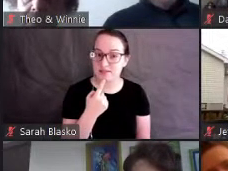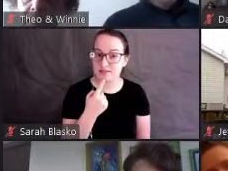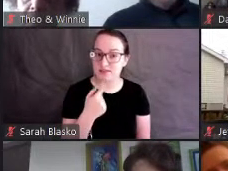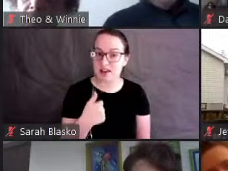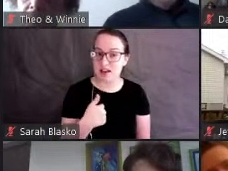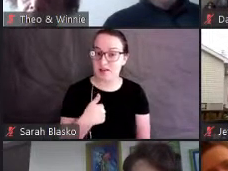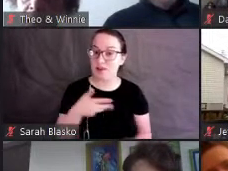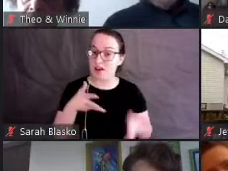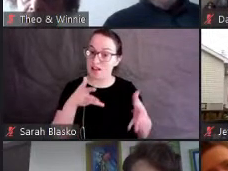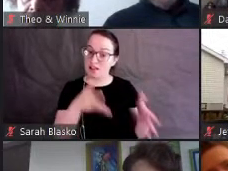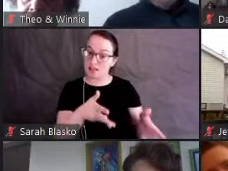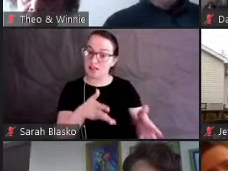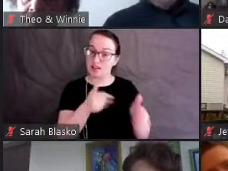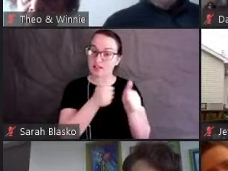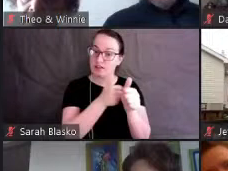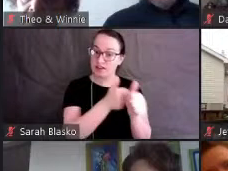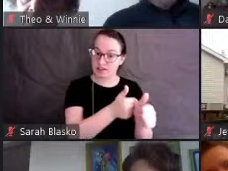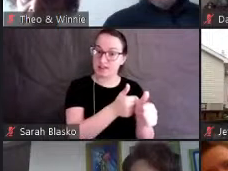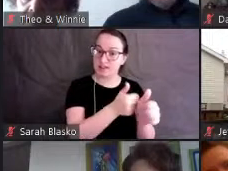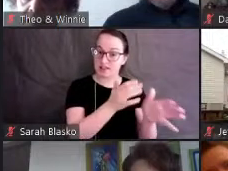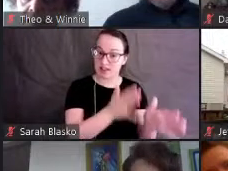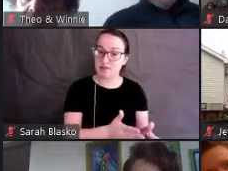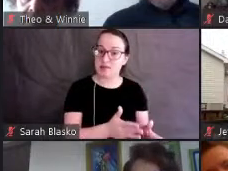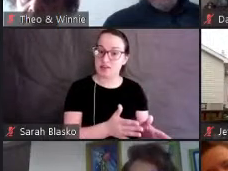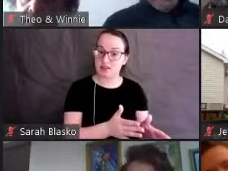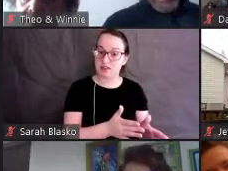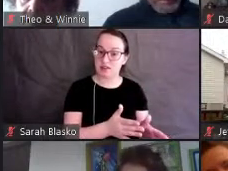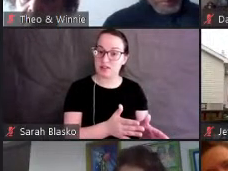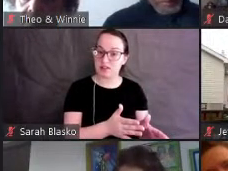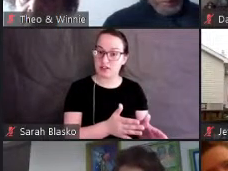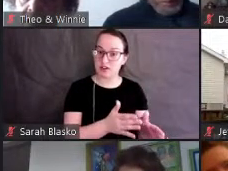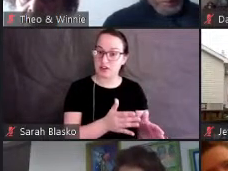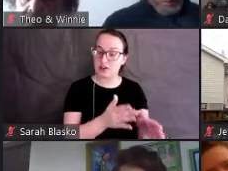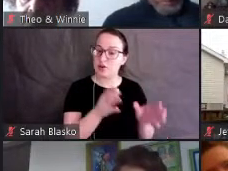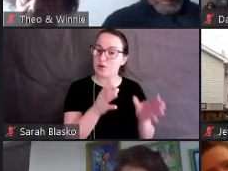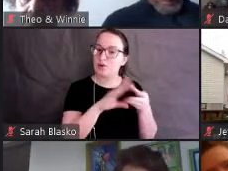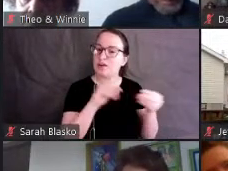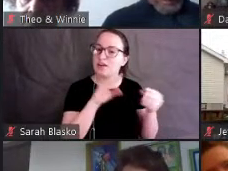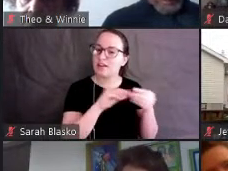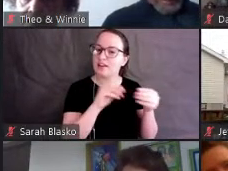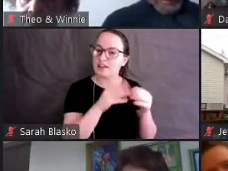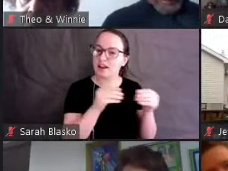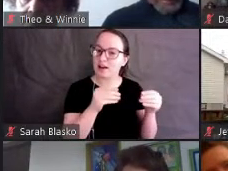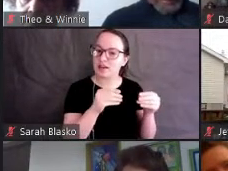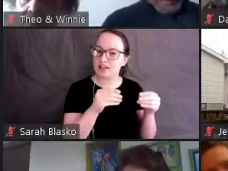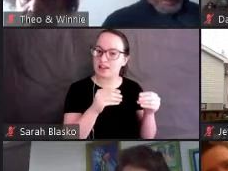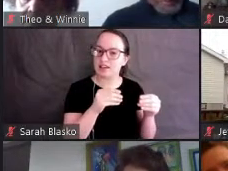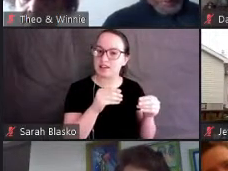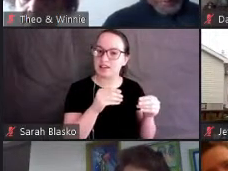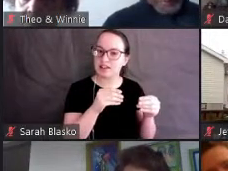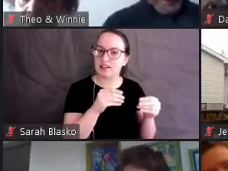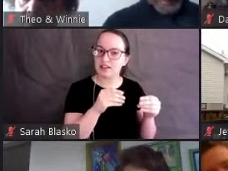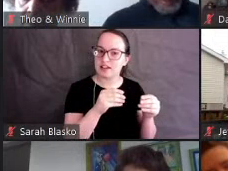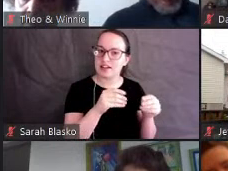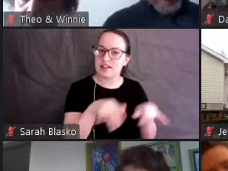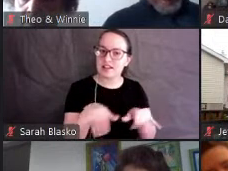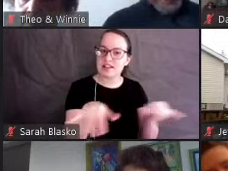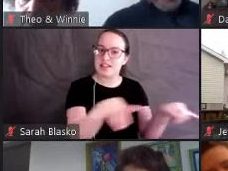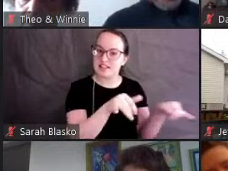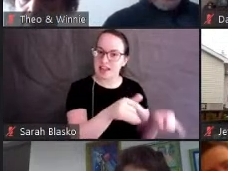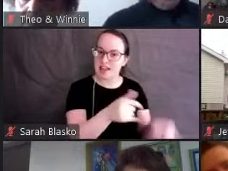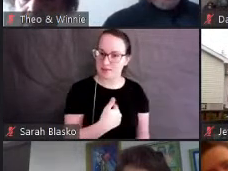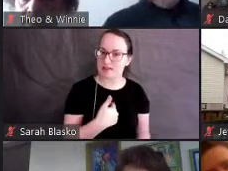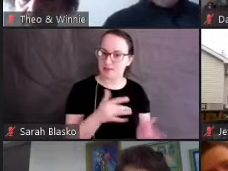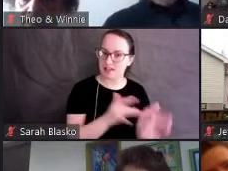disciples who are just going to imitate me. Here's what's going to happen. All those people they think they